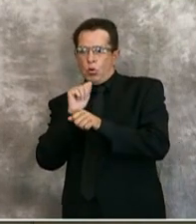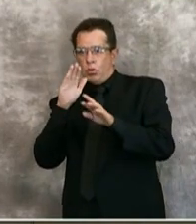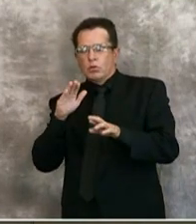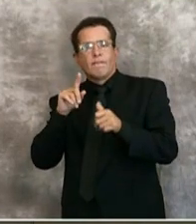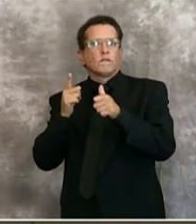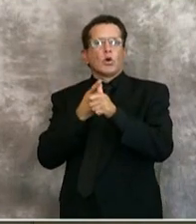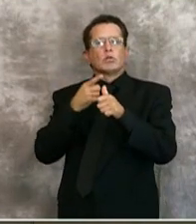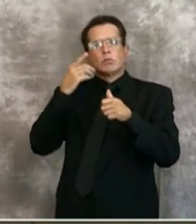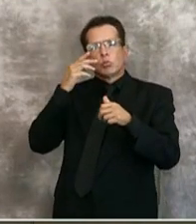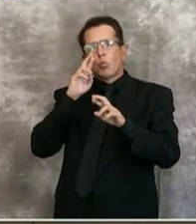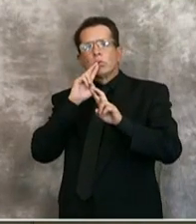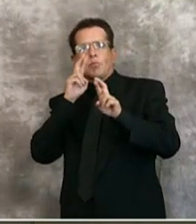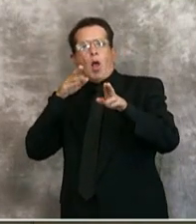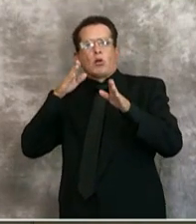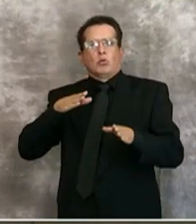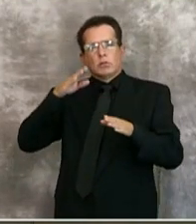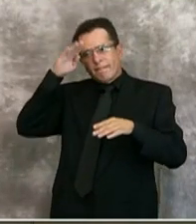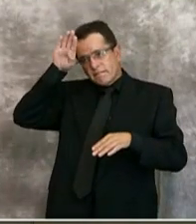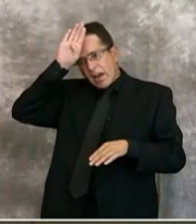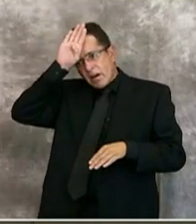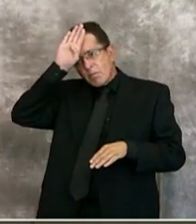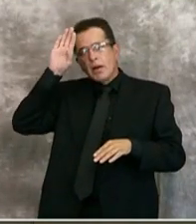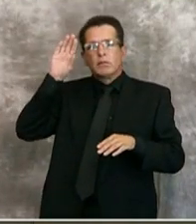the general public, we